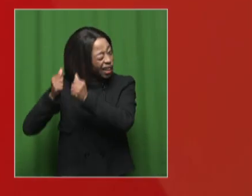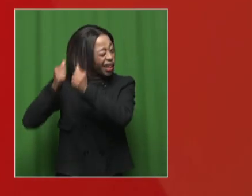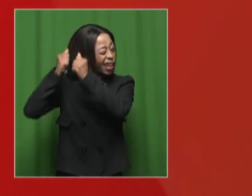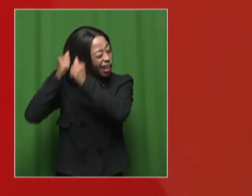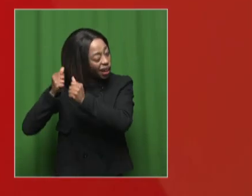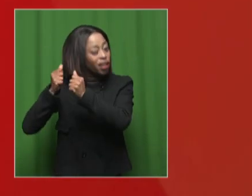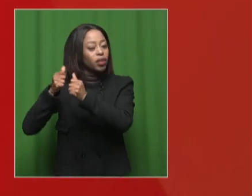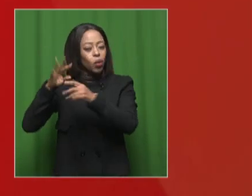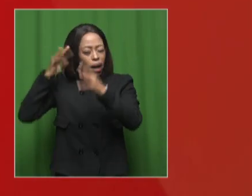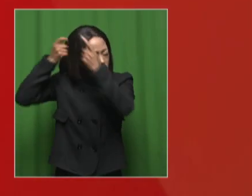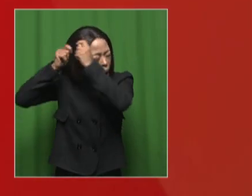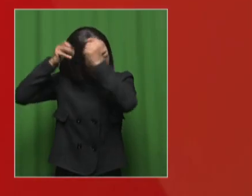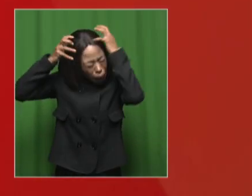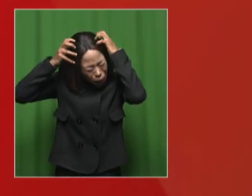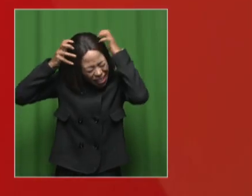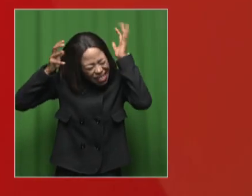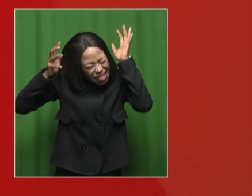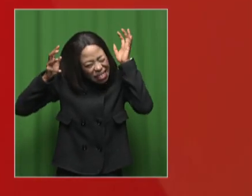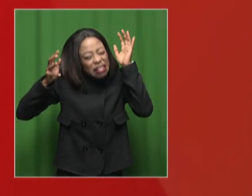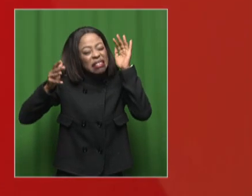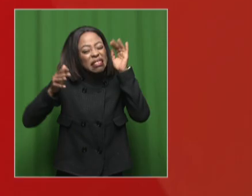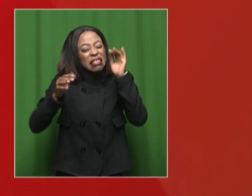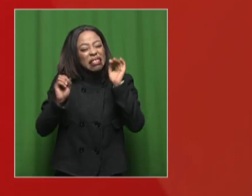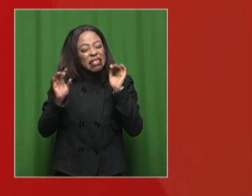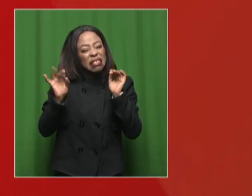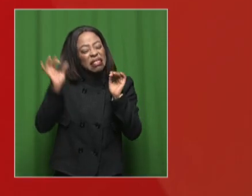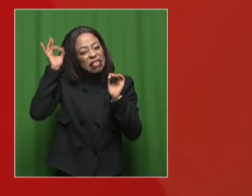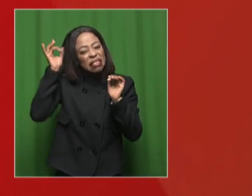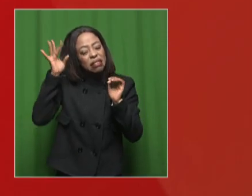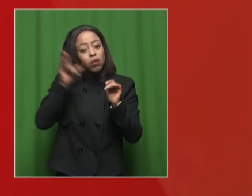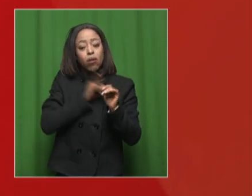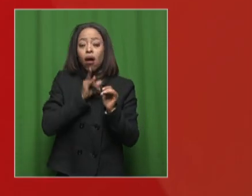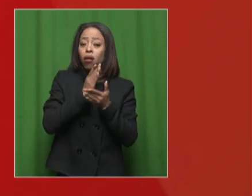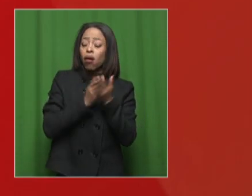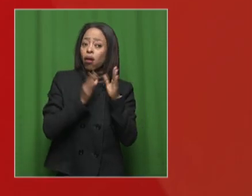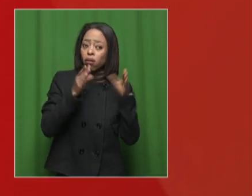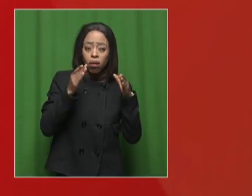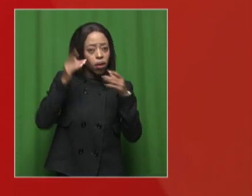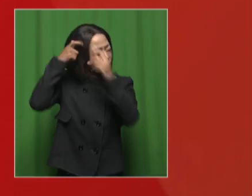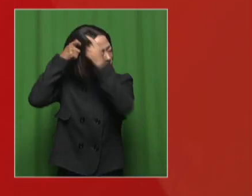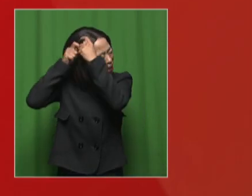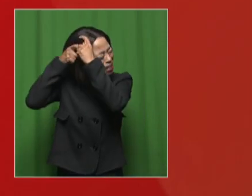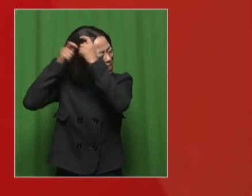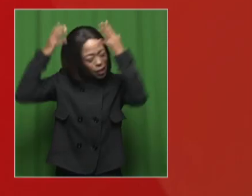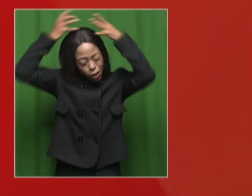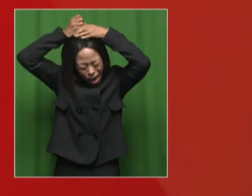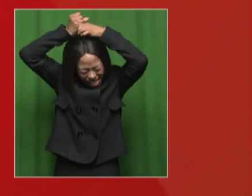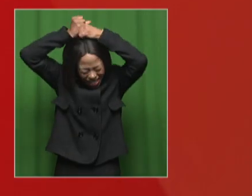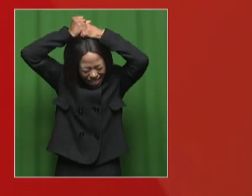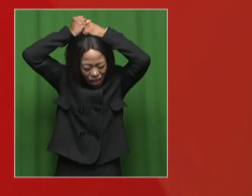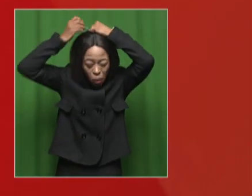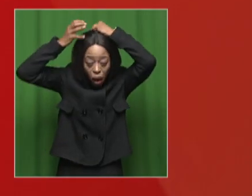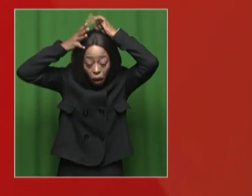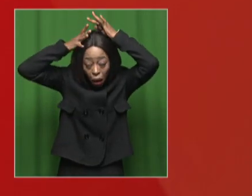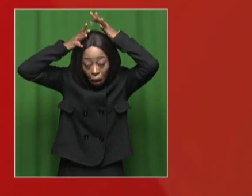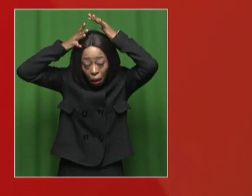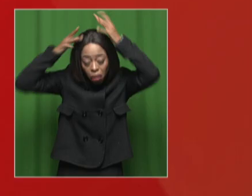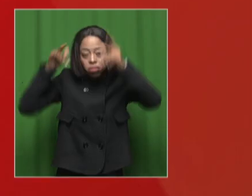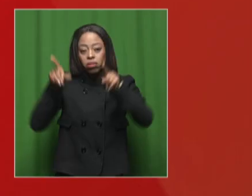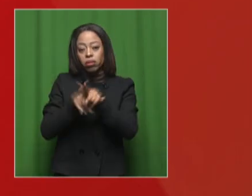see it in other groups. For example, if they have a lot of hairstyles where they pull their hair in ponytails, you can also see it in